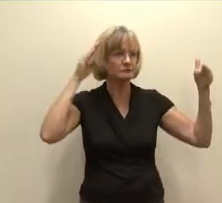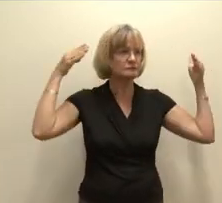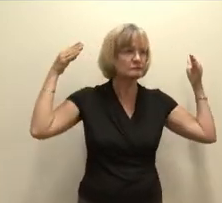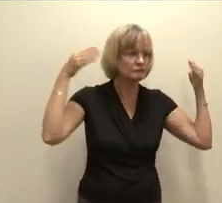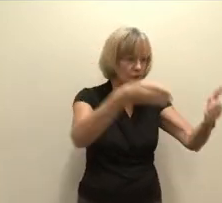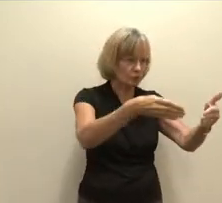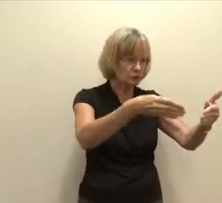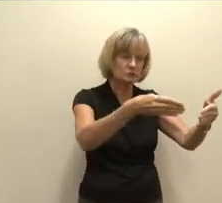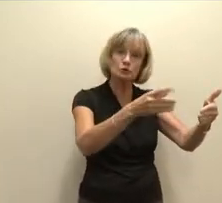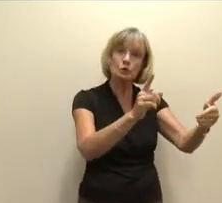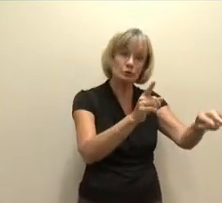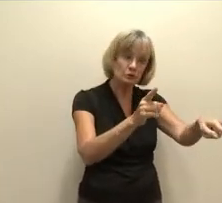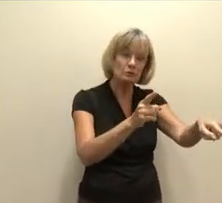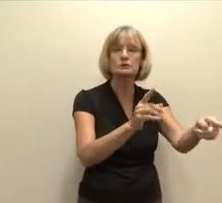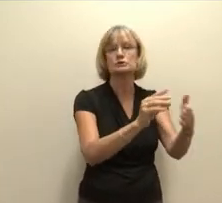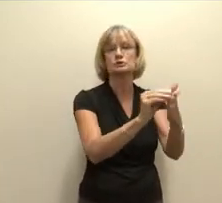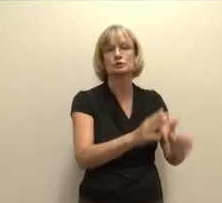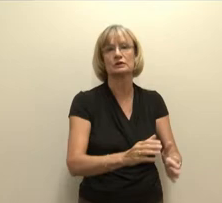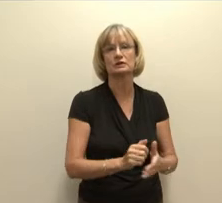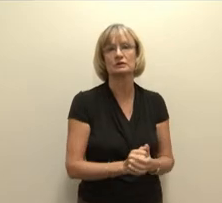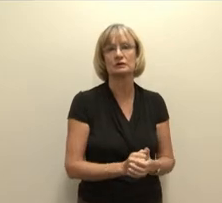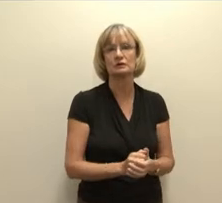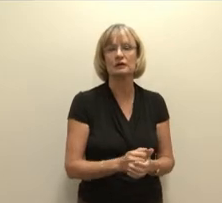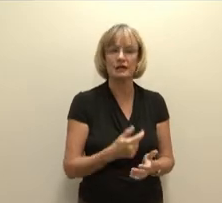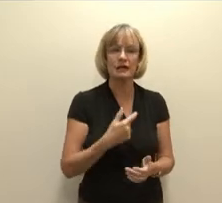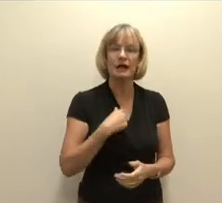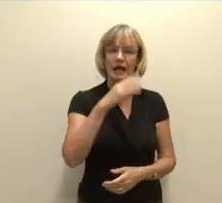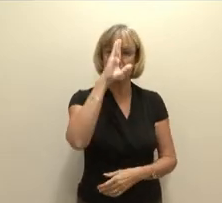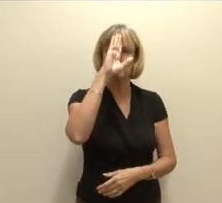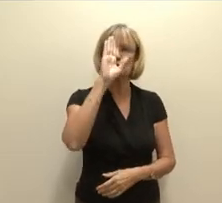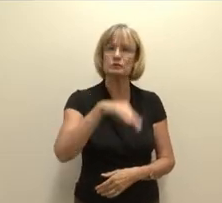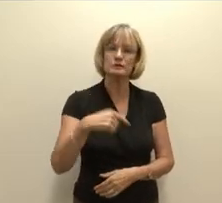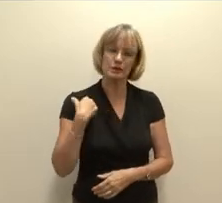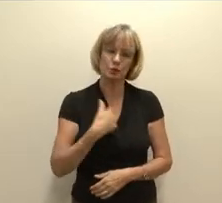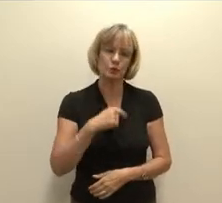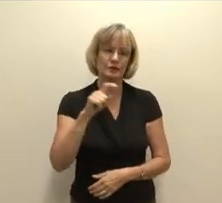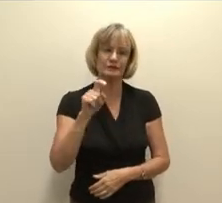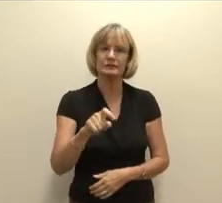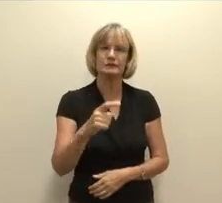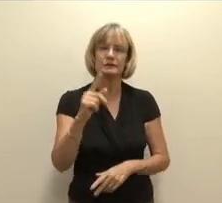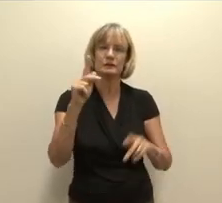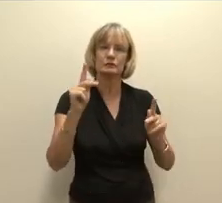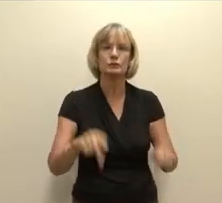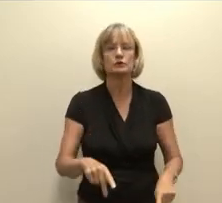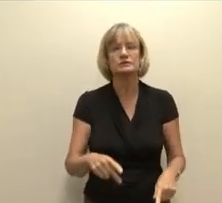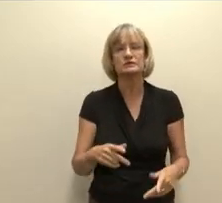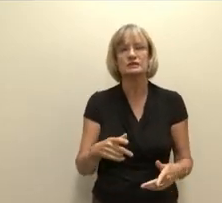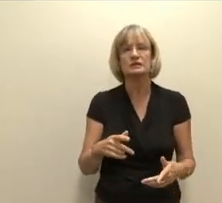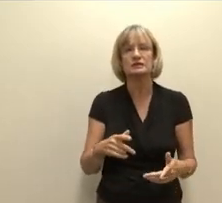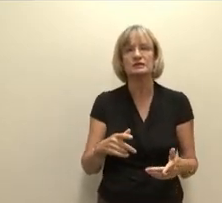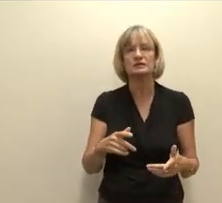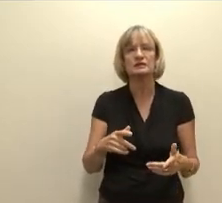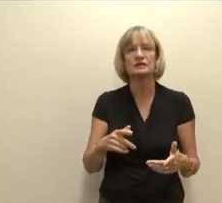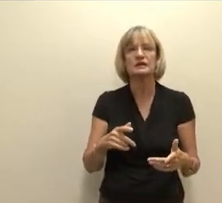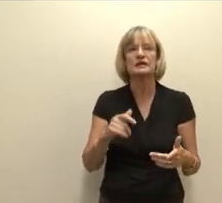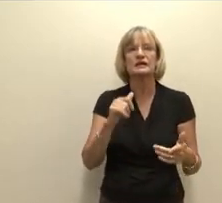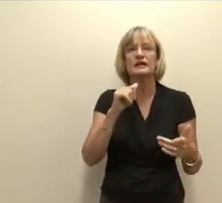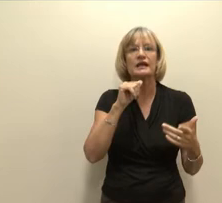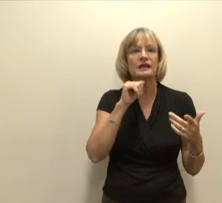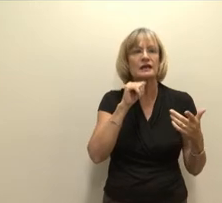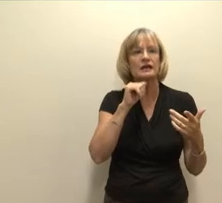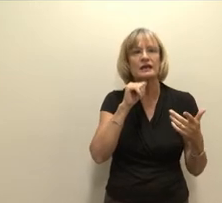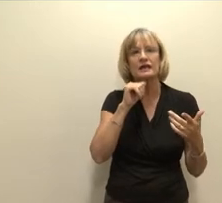the student. And I knew we needed someone who would not bring learning to the job of